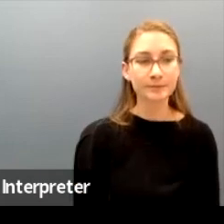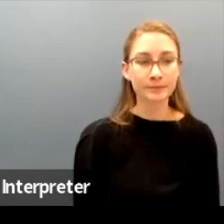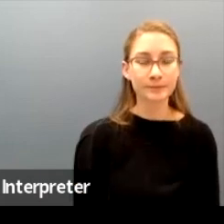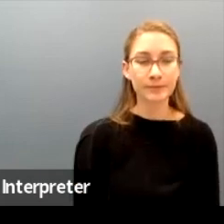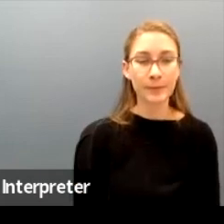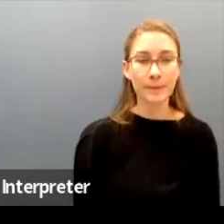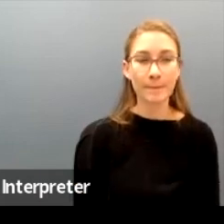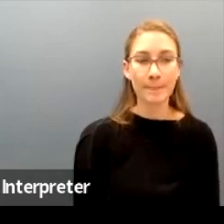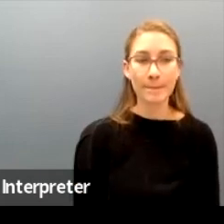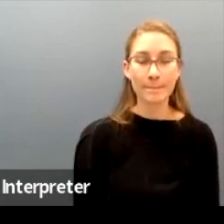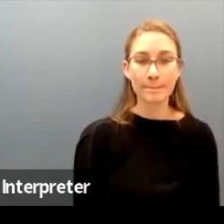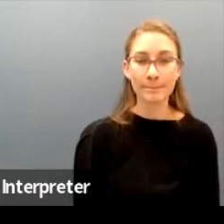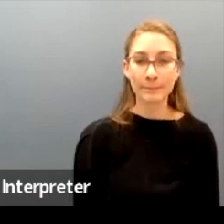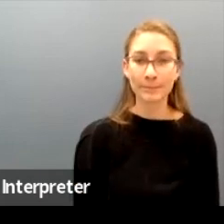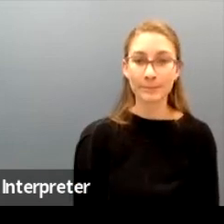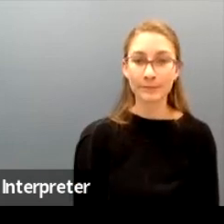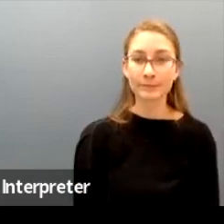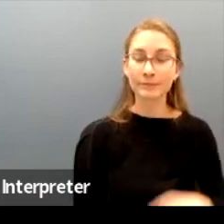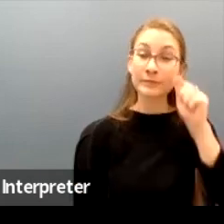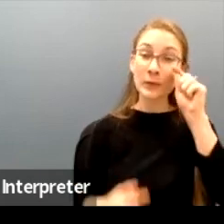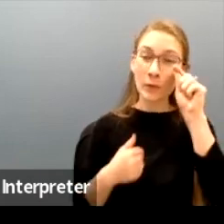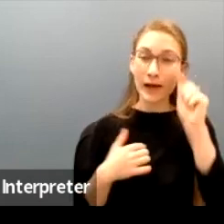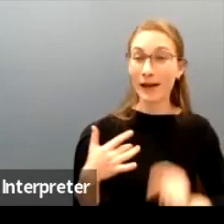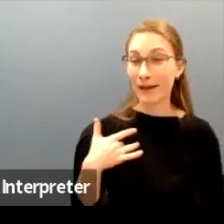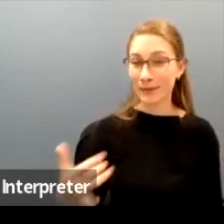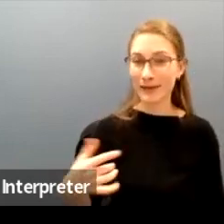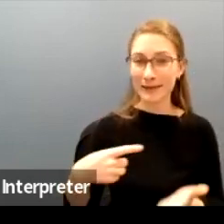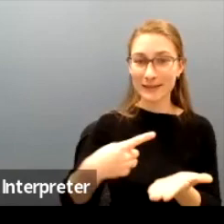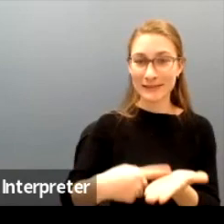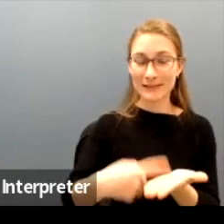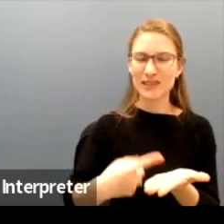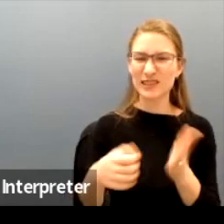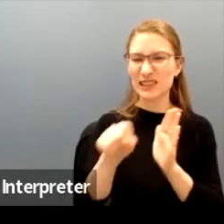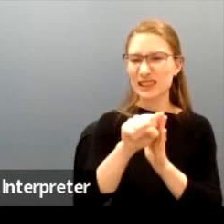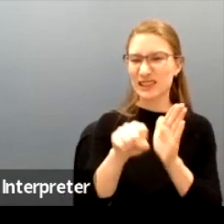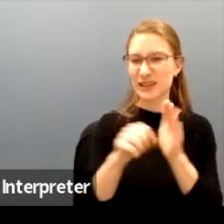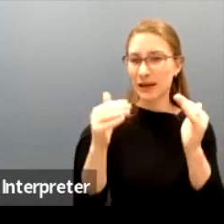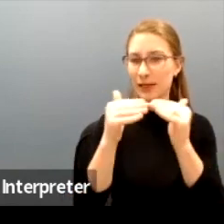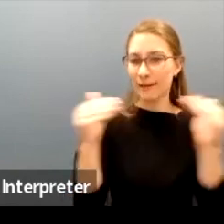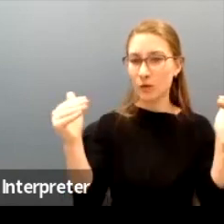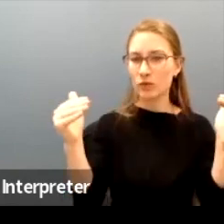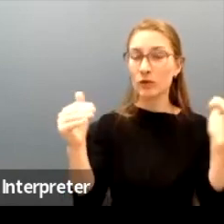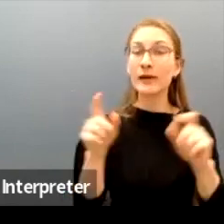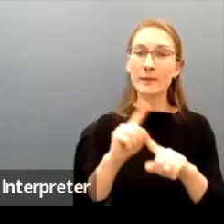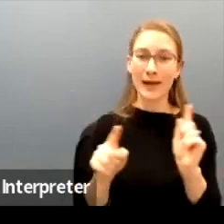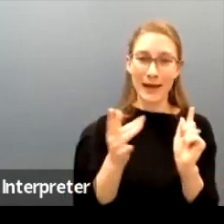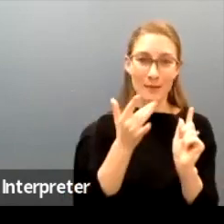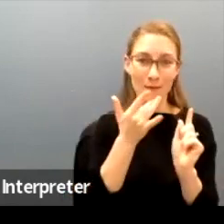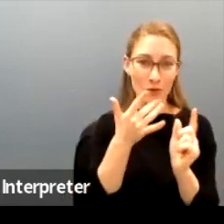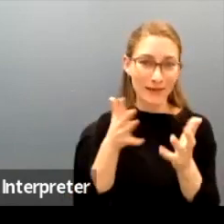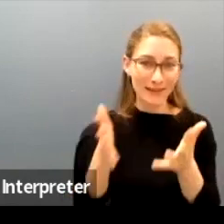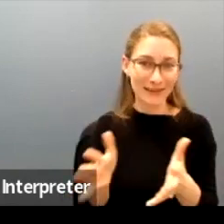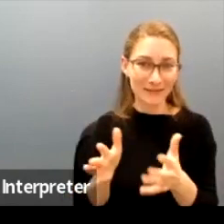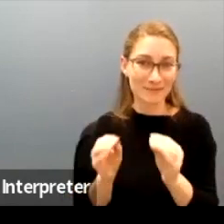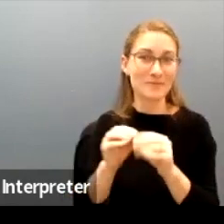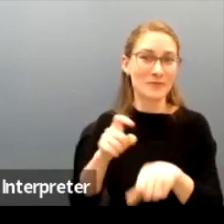So I usually talk about things on the state level, but I wanted to leave time for questions in case anyone has